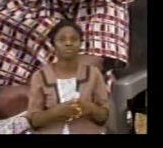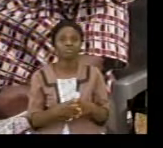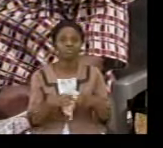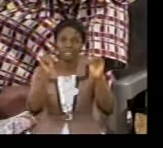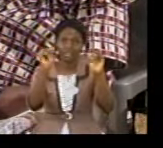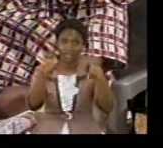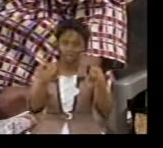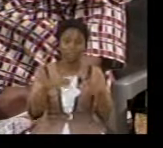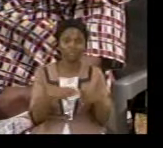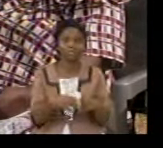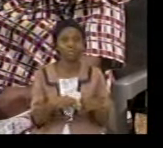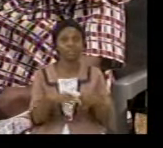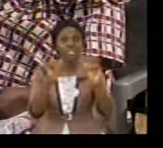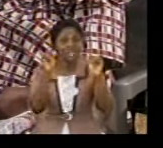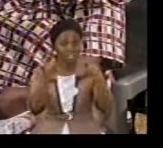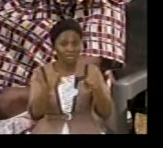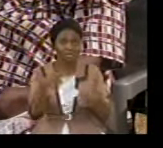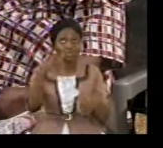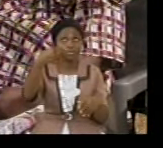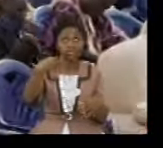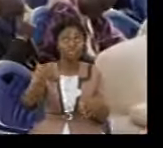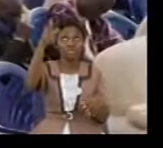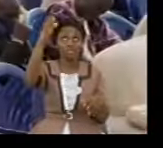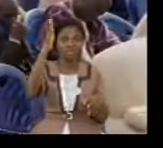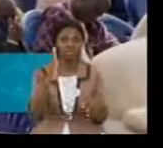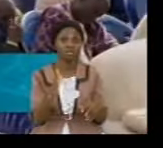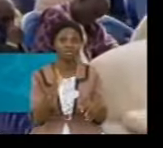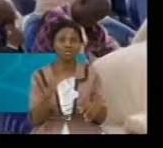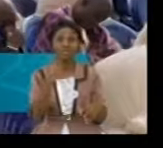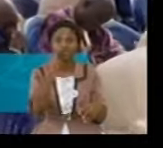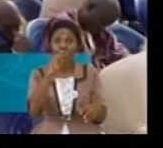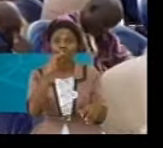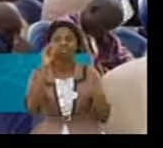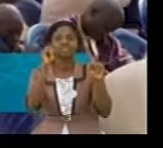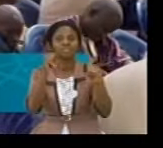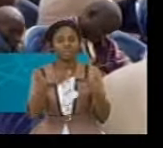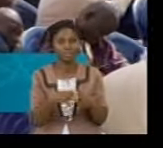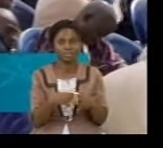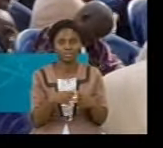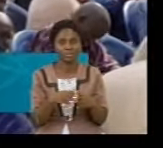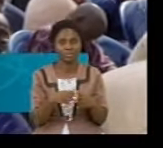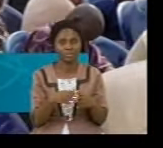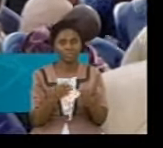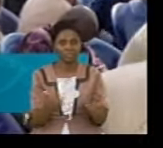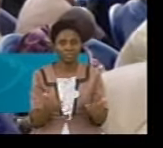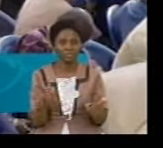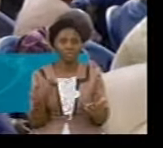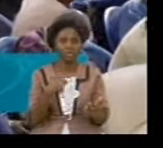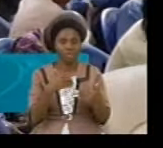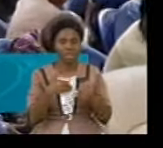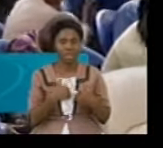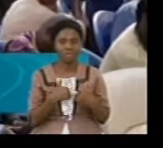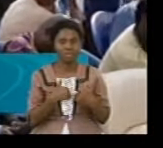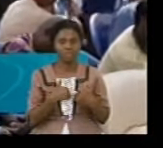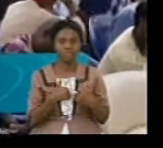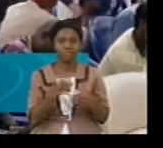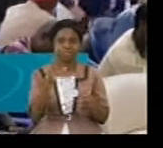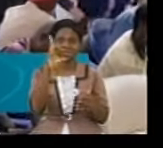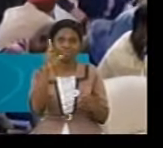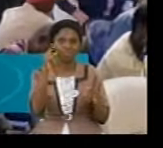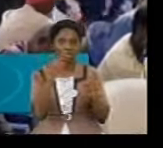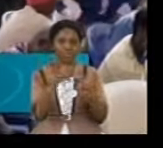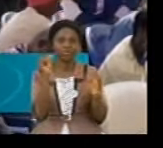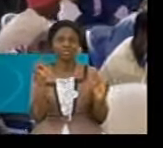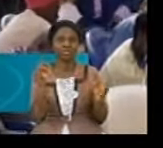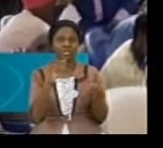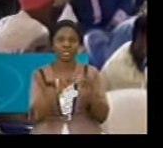Able, the God who is able. We divide the passage to three parts. Number